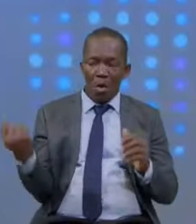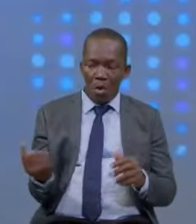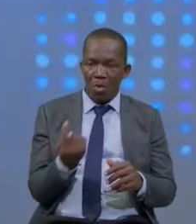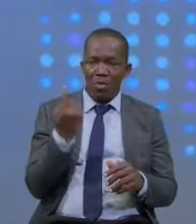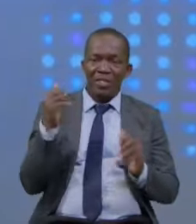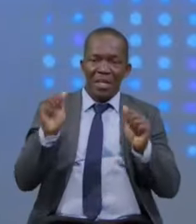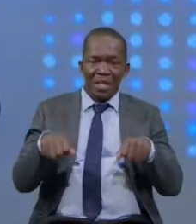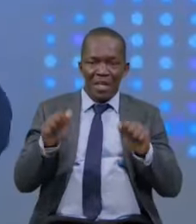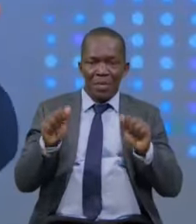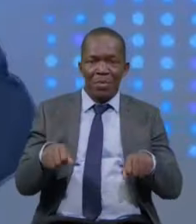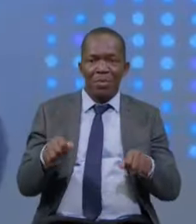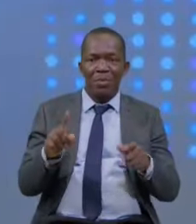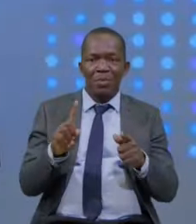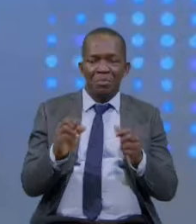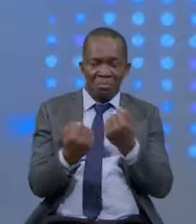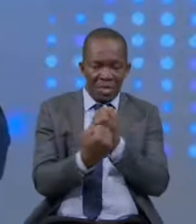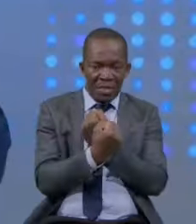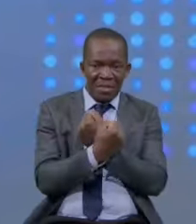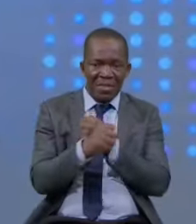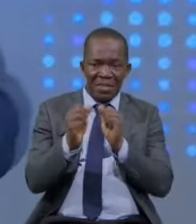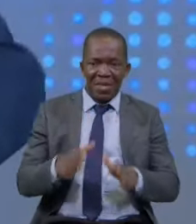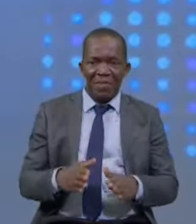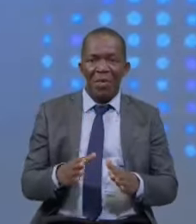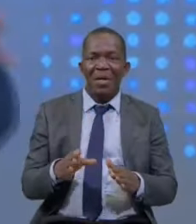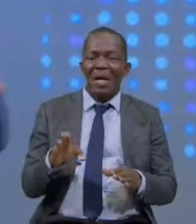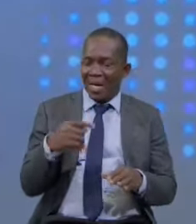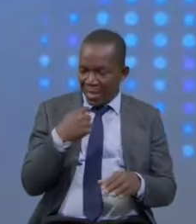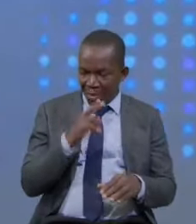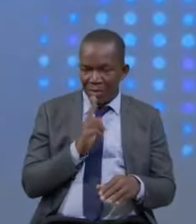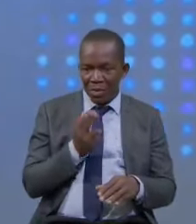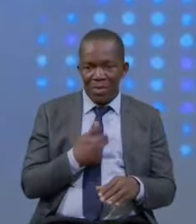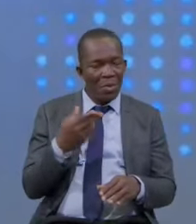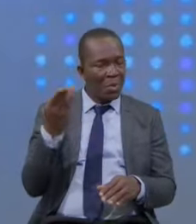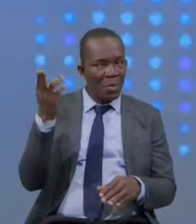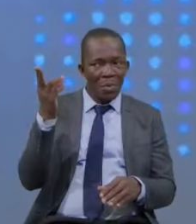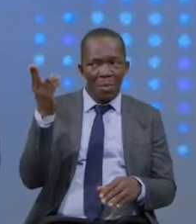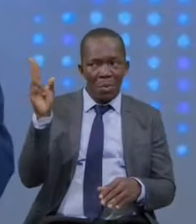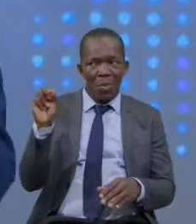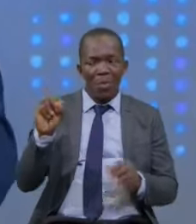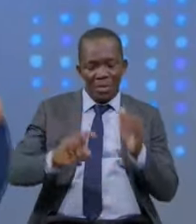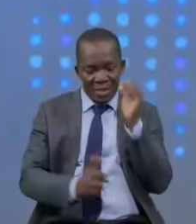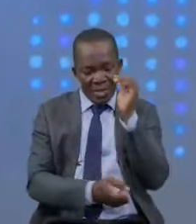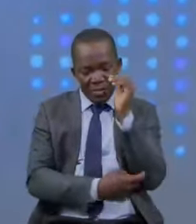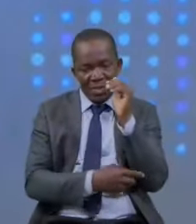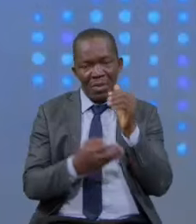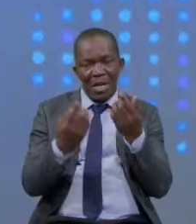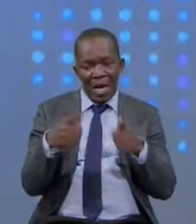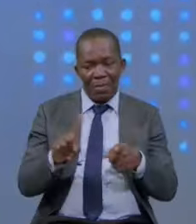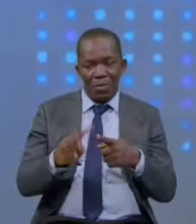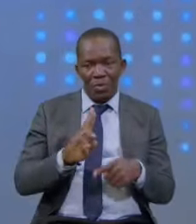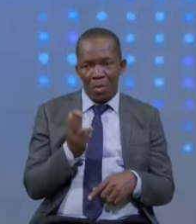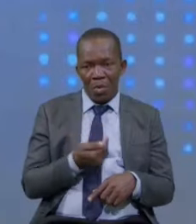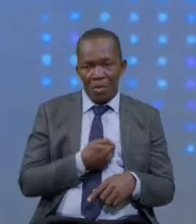it says, there's no temptation taking you, but such as is common to man. But God is